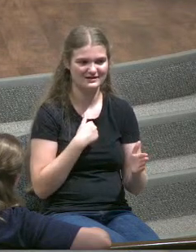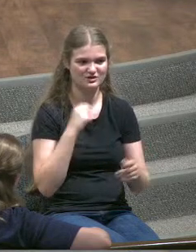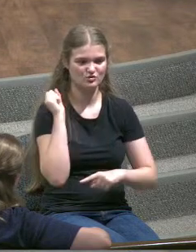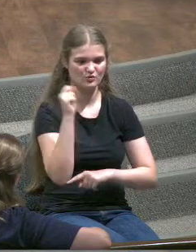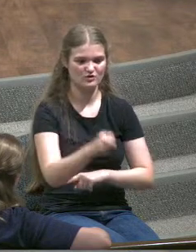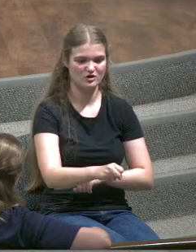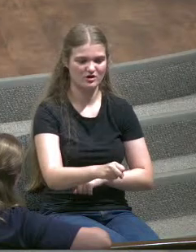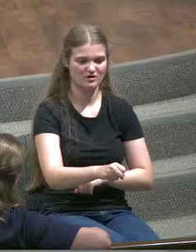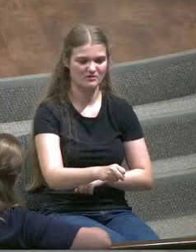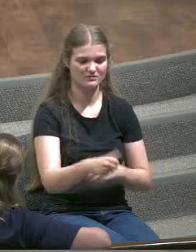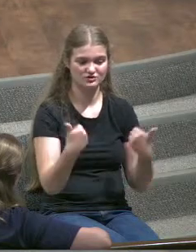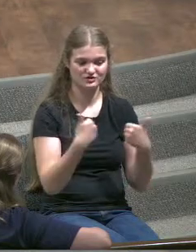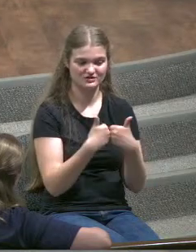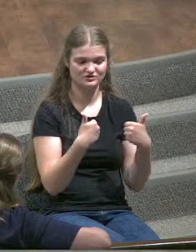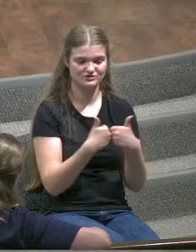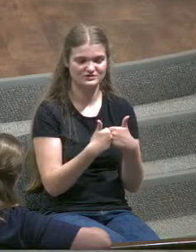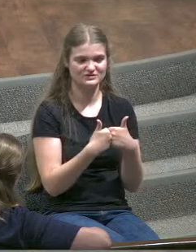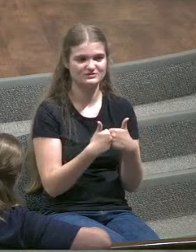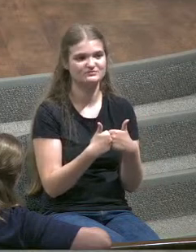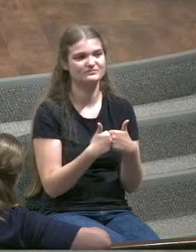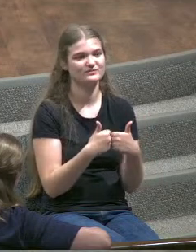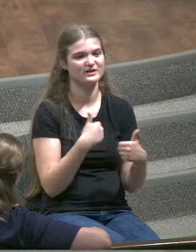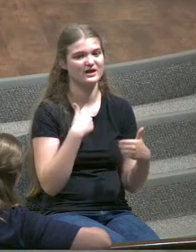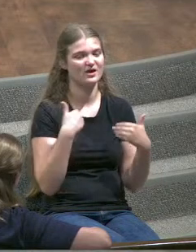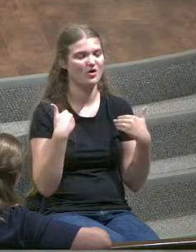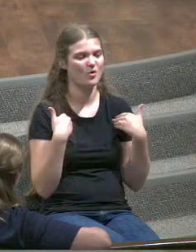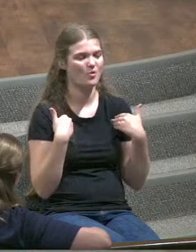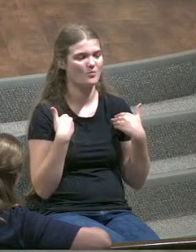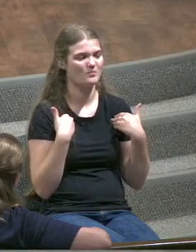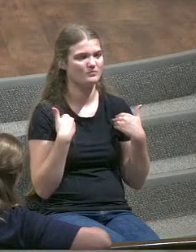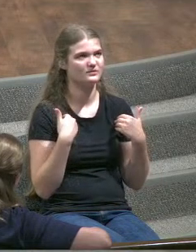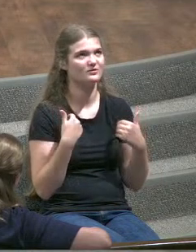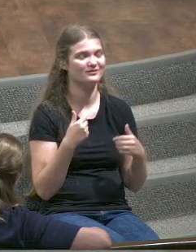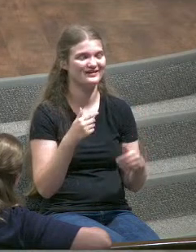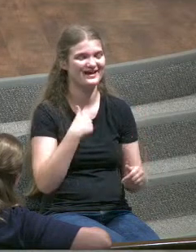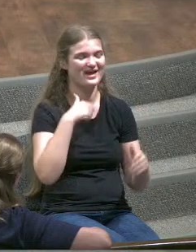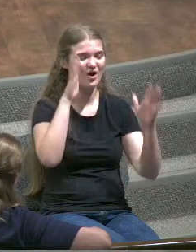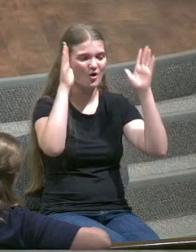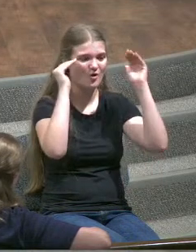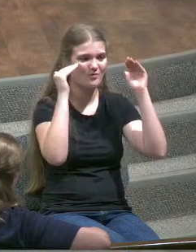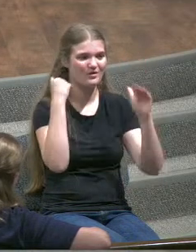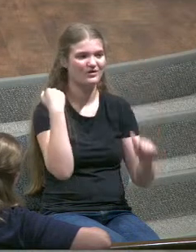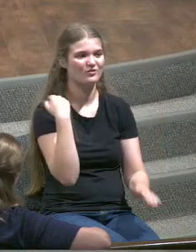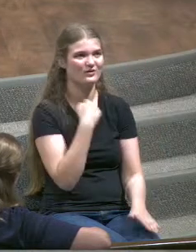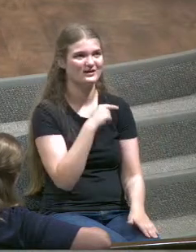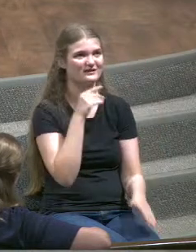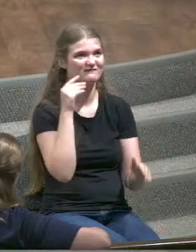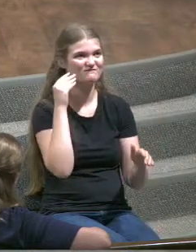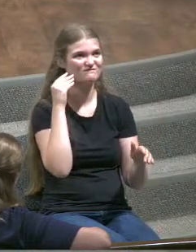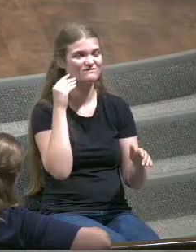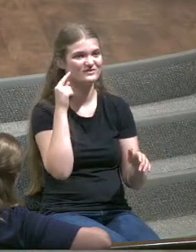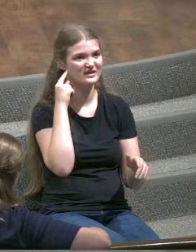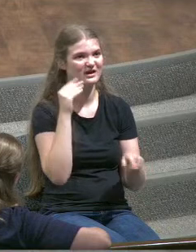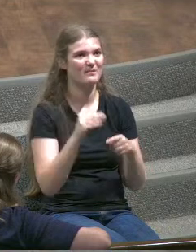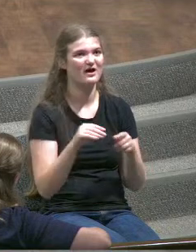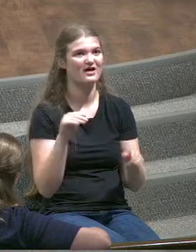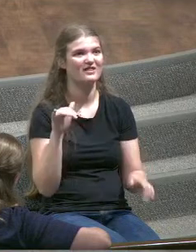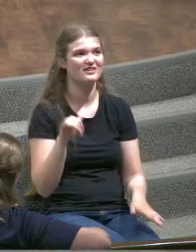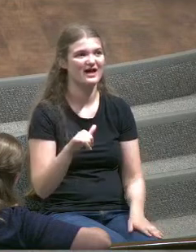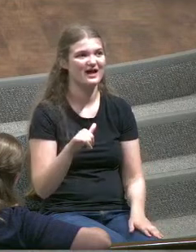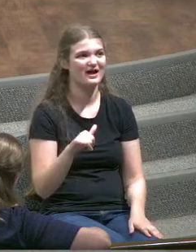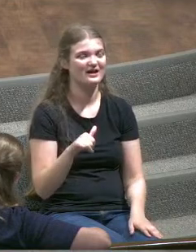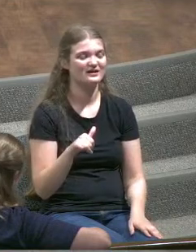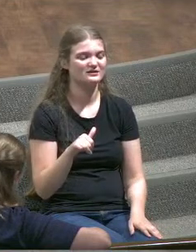I hope that that's a question we can ruminate on coming out of this lesson, being reminded of His great power,